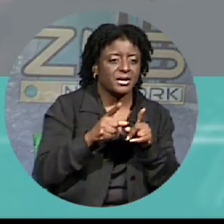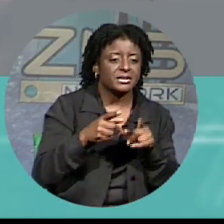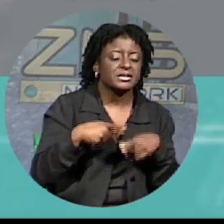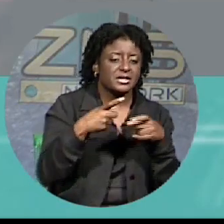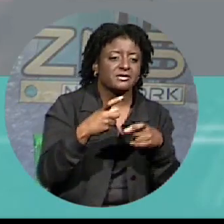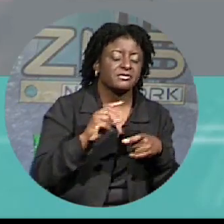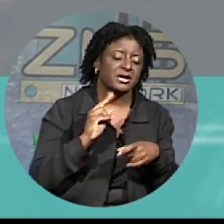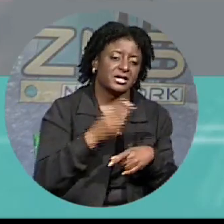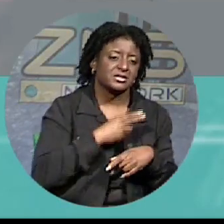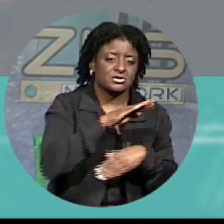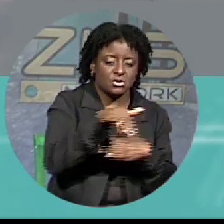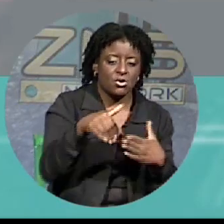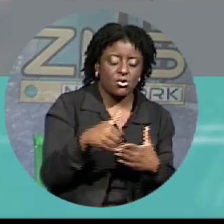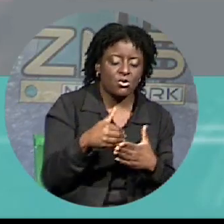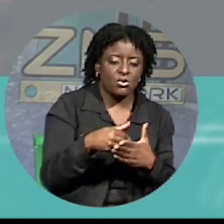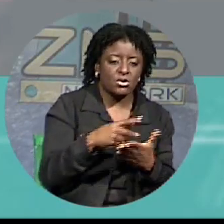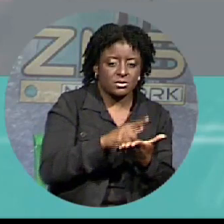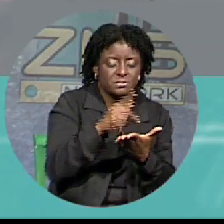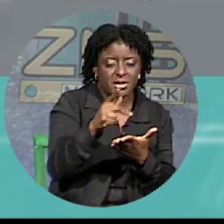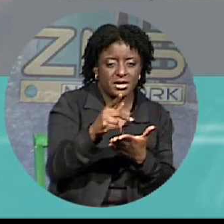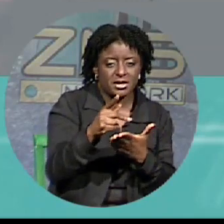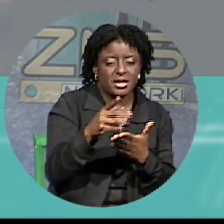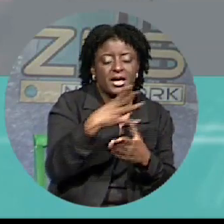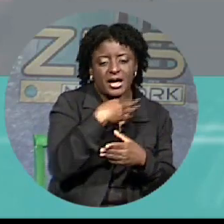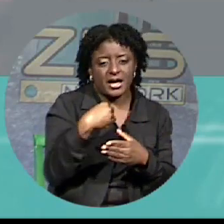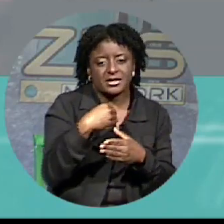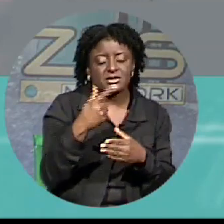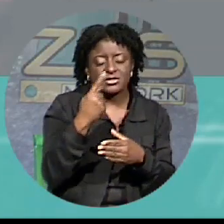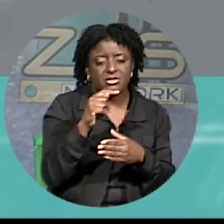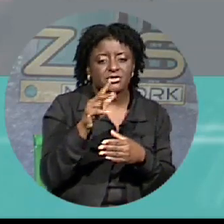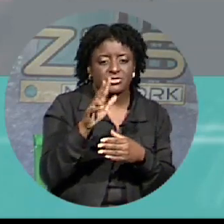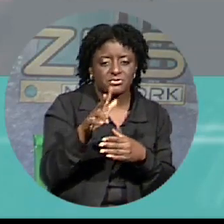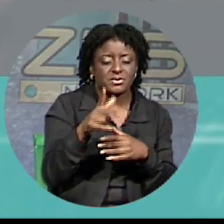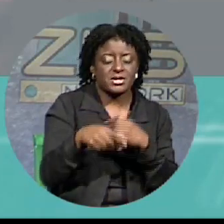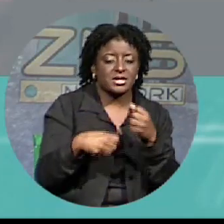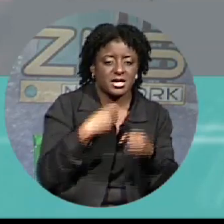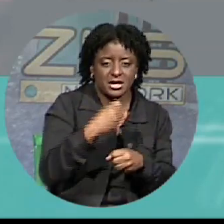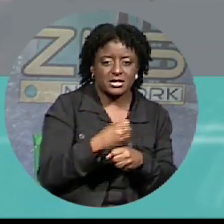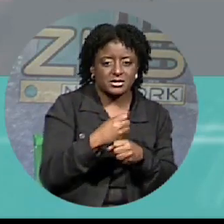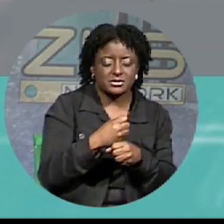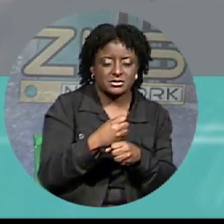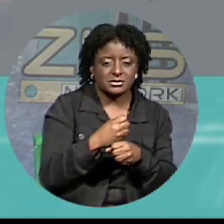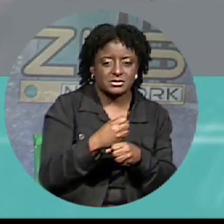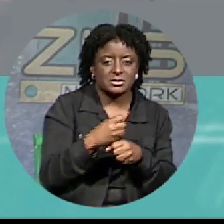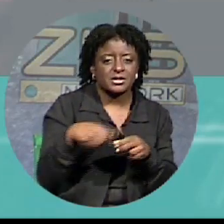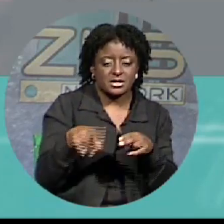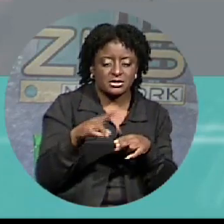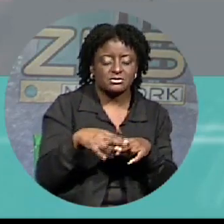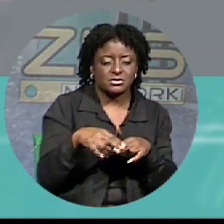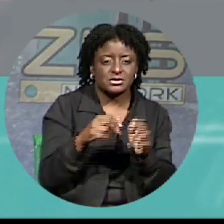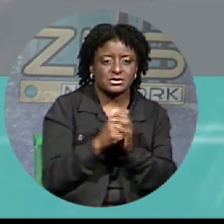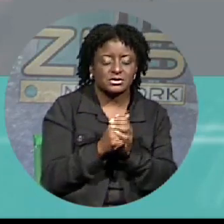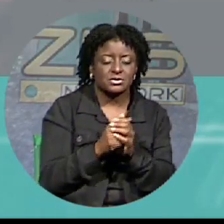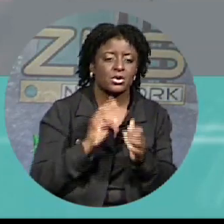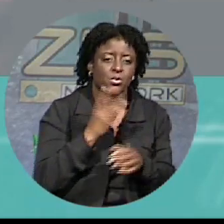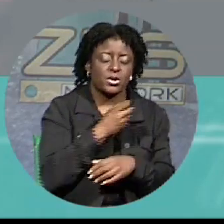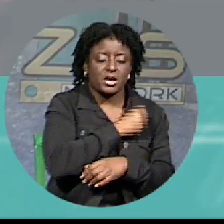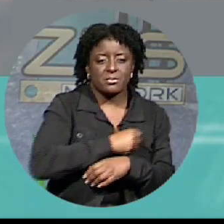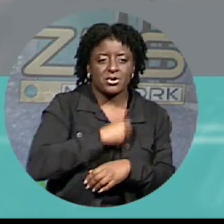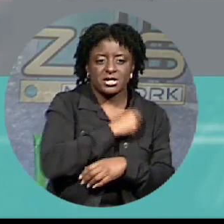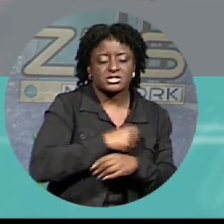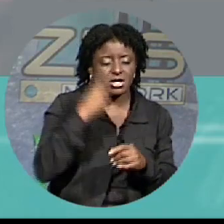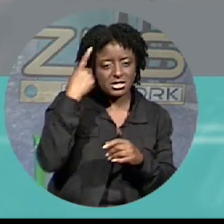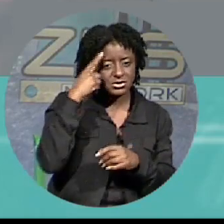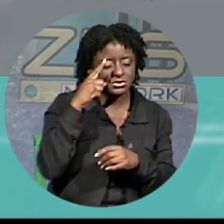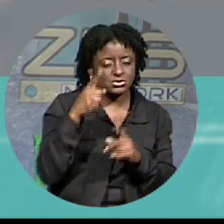lump sum along with the 3-year income added to the salary, and that was our position. Not being unreasonable at all. We do apologize to the public on